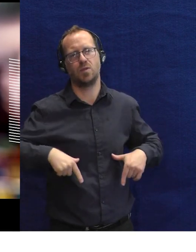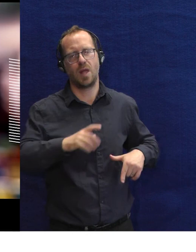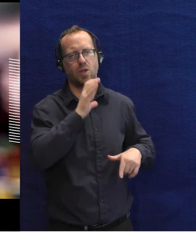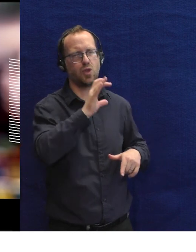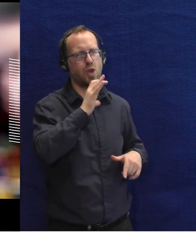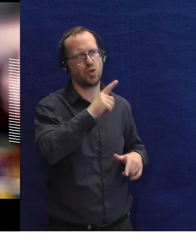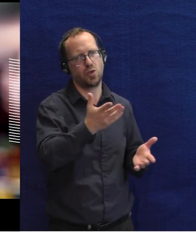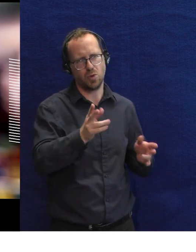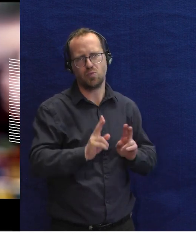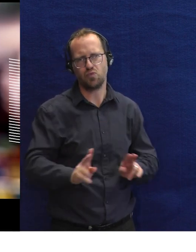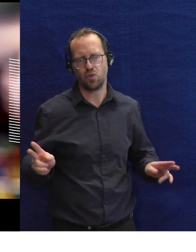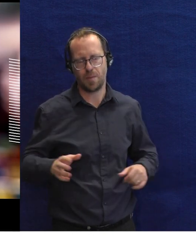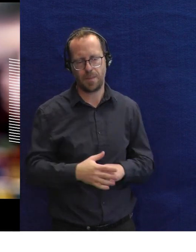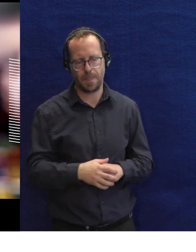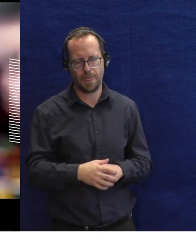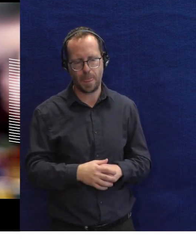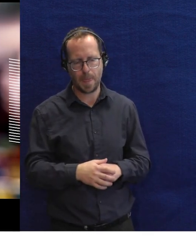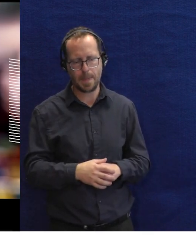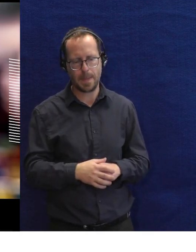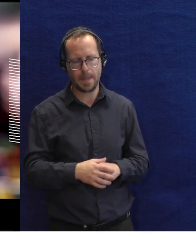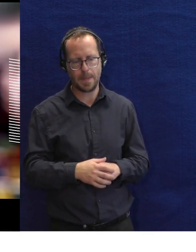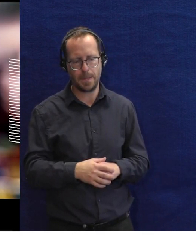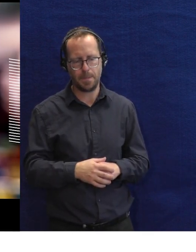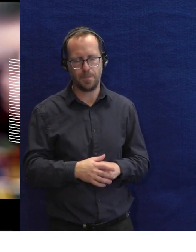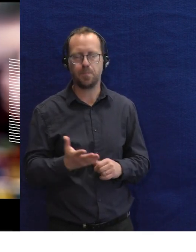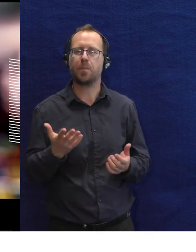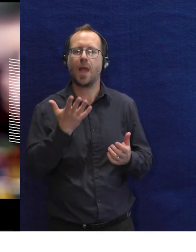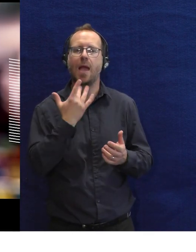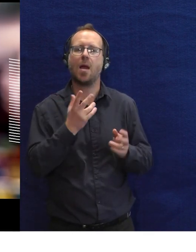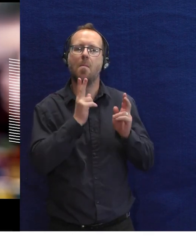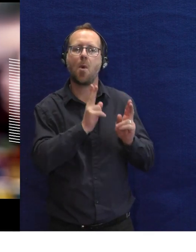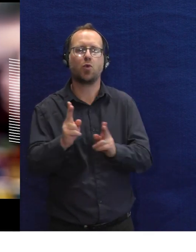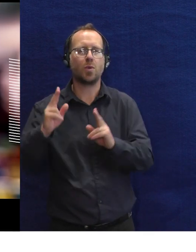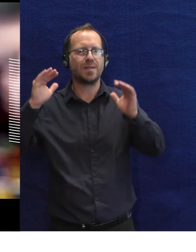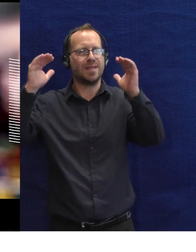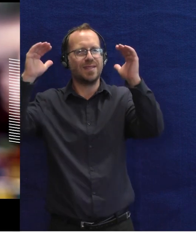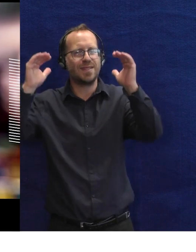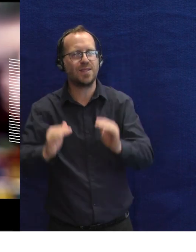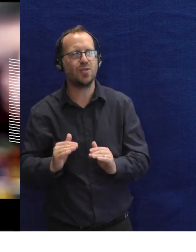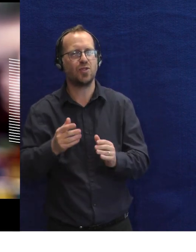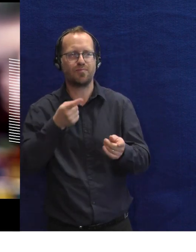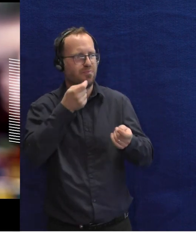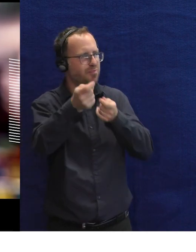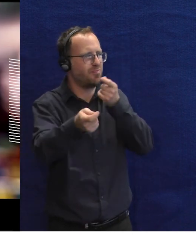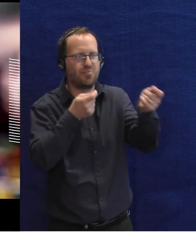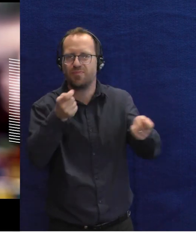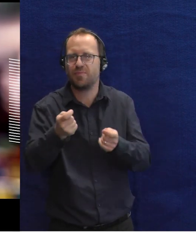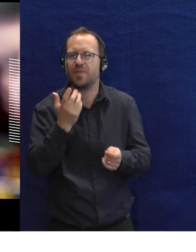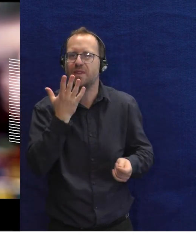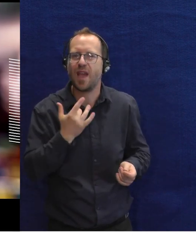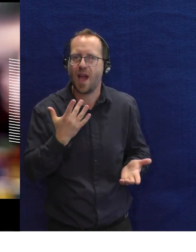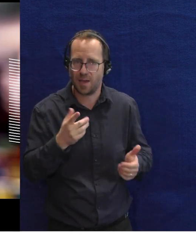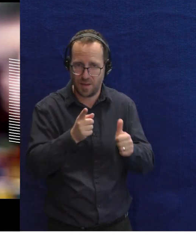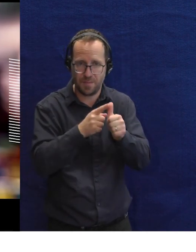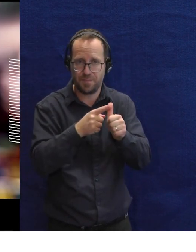processes, we can see how significantly we can reduce the costs, the required time, and how much easier